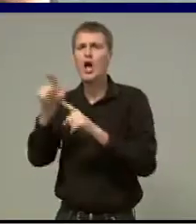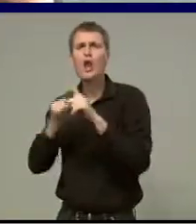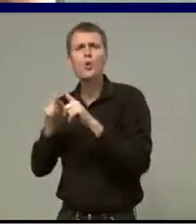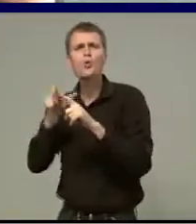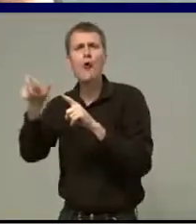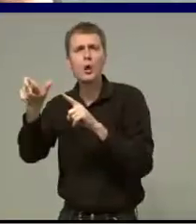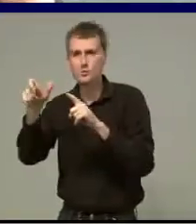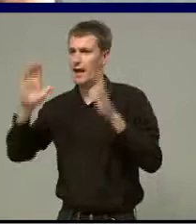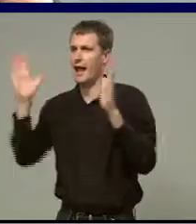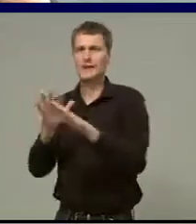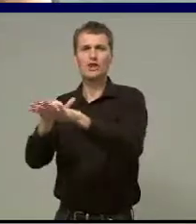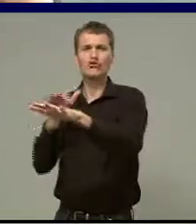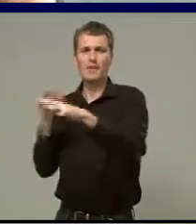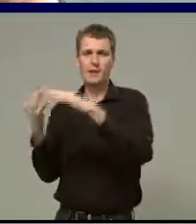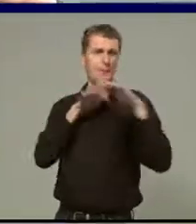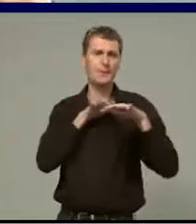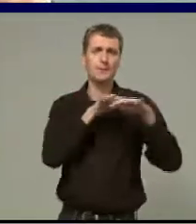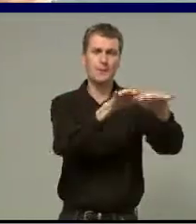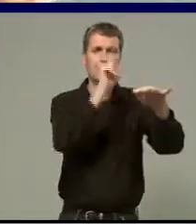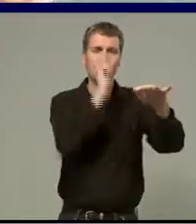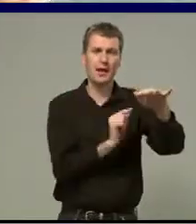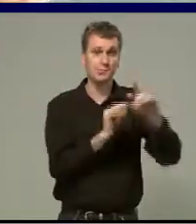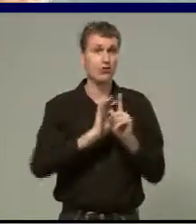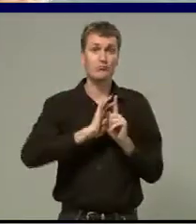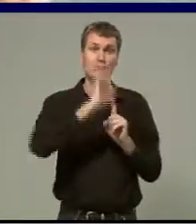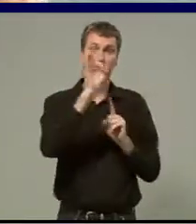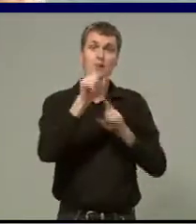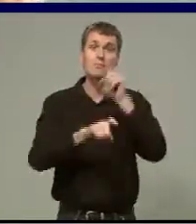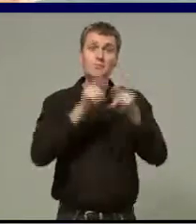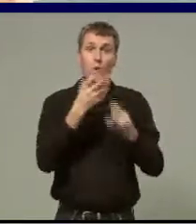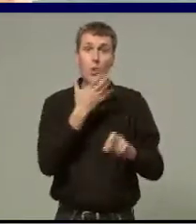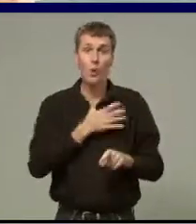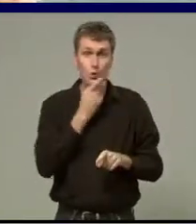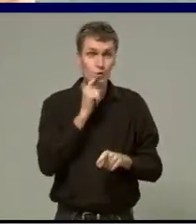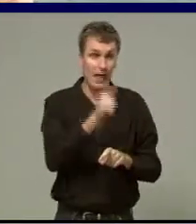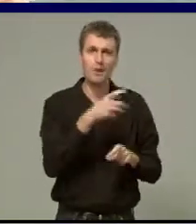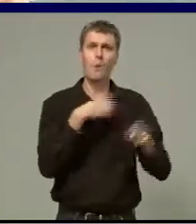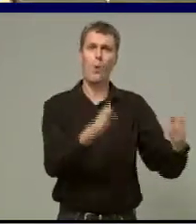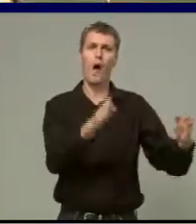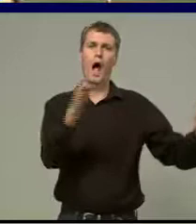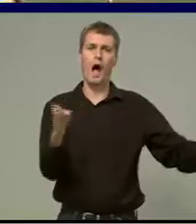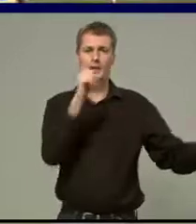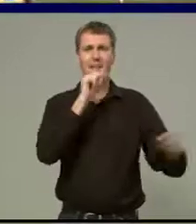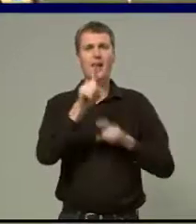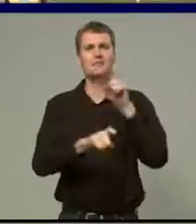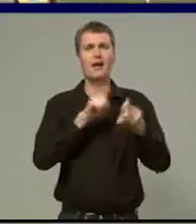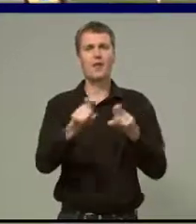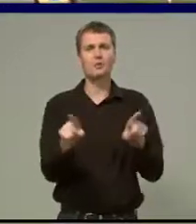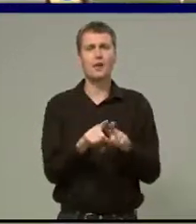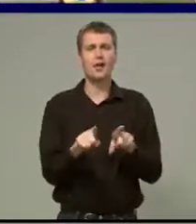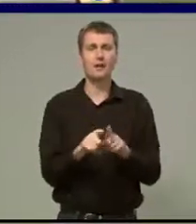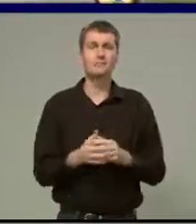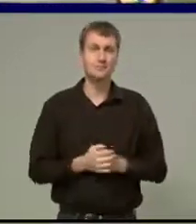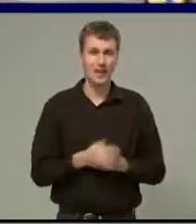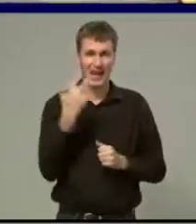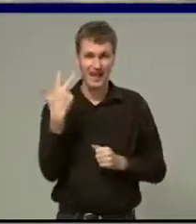safely. It'll also improve for cyclists who want to use the road because we're putting a wider shoulder on there as well. It's part of the $800